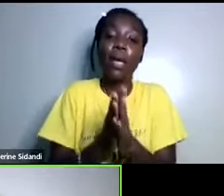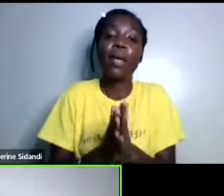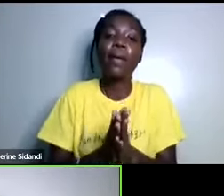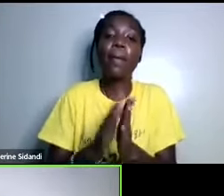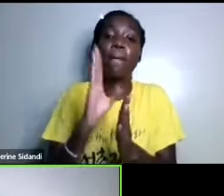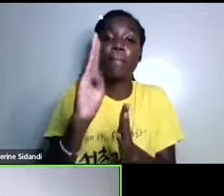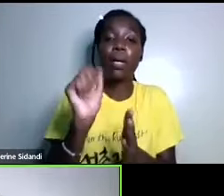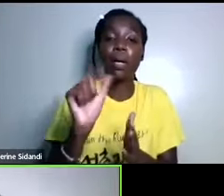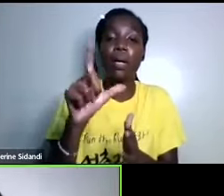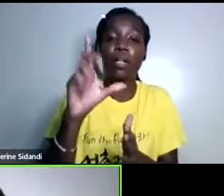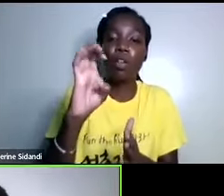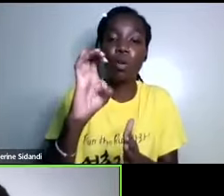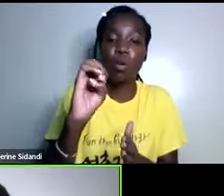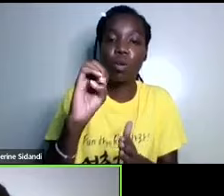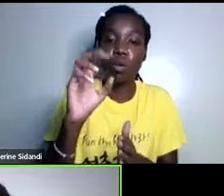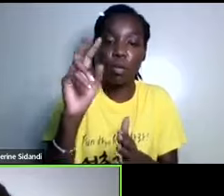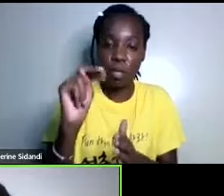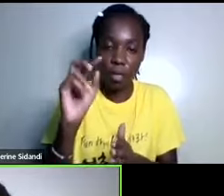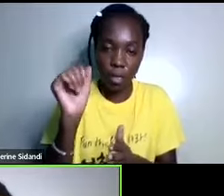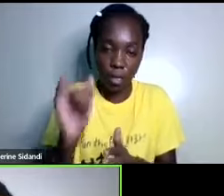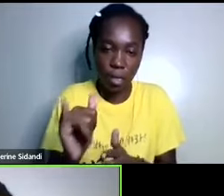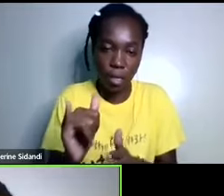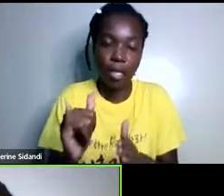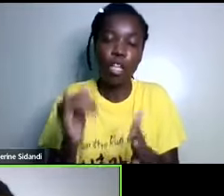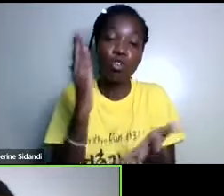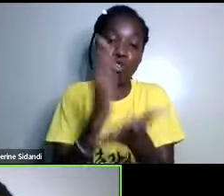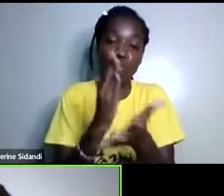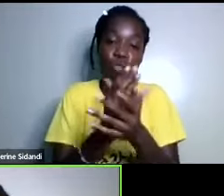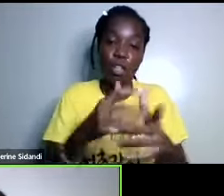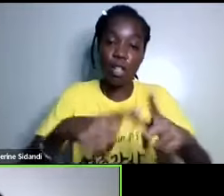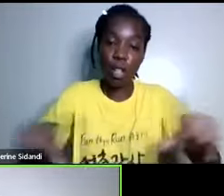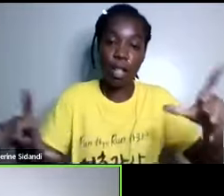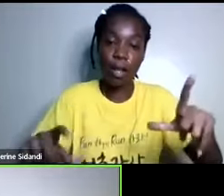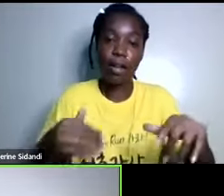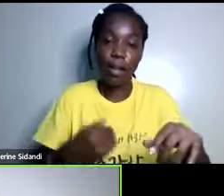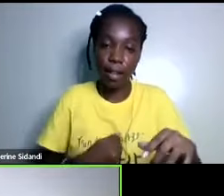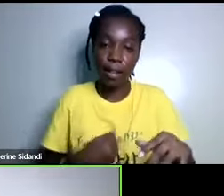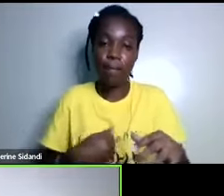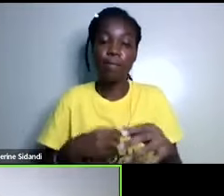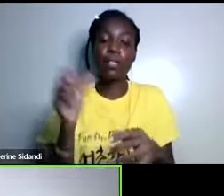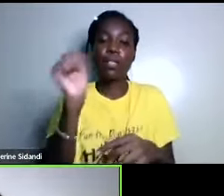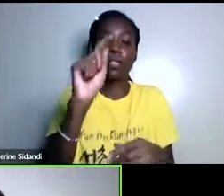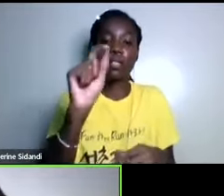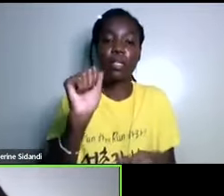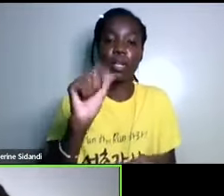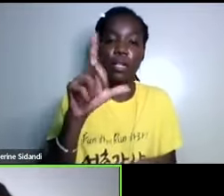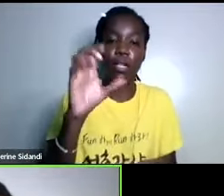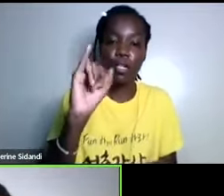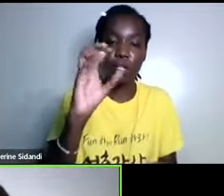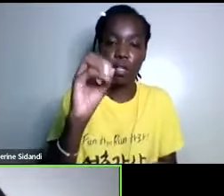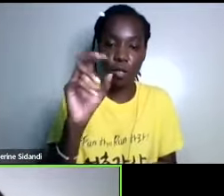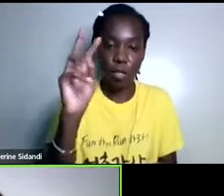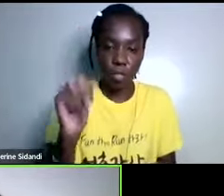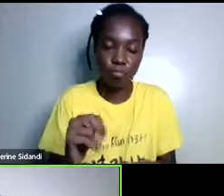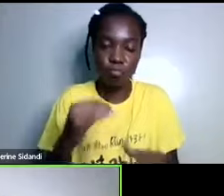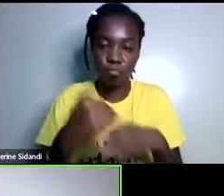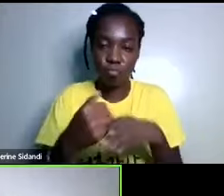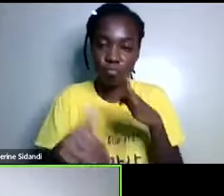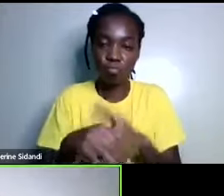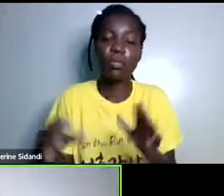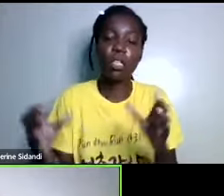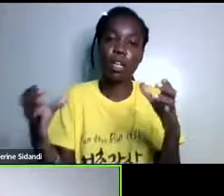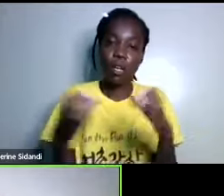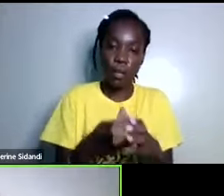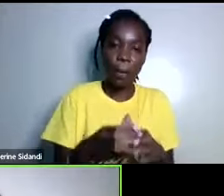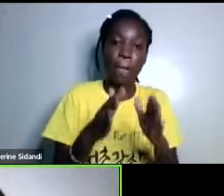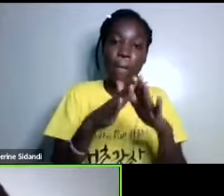property management firm. Stallion Construction is a construction company. Pathway Service Solutions is a training firm